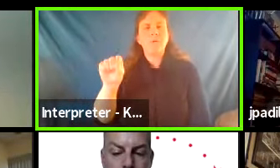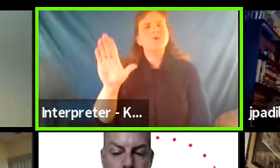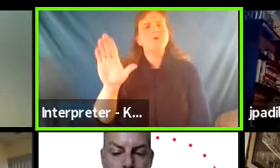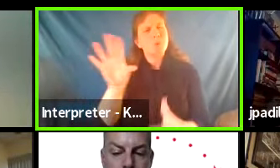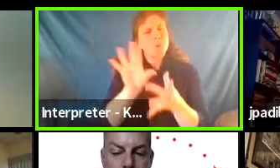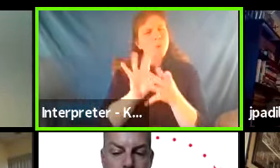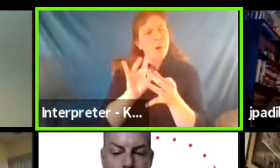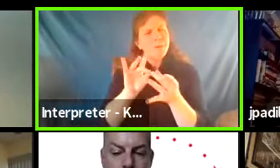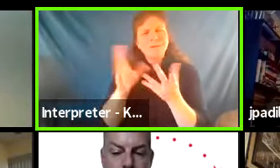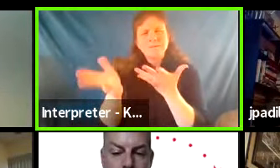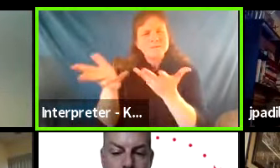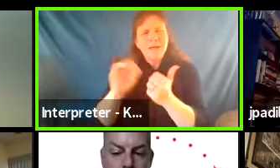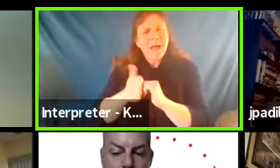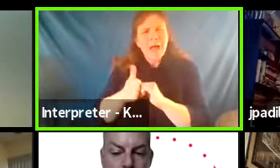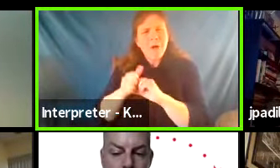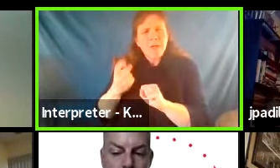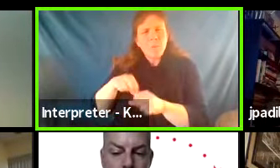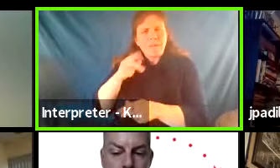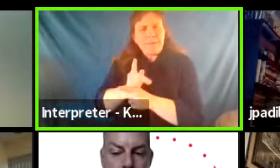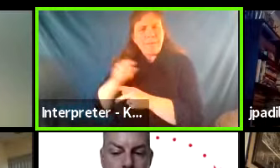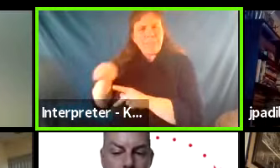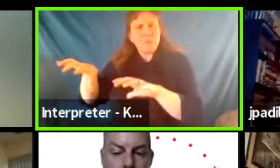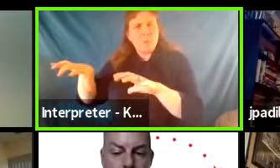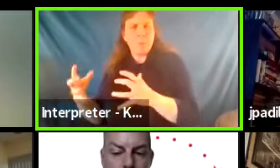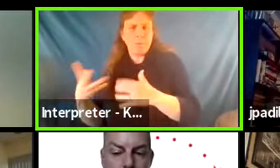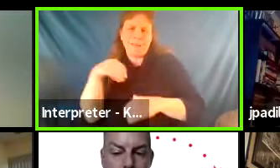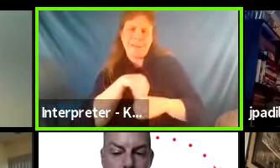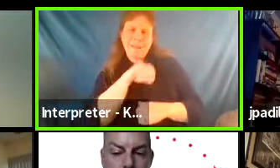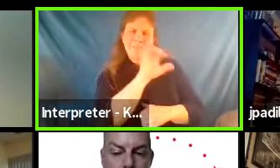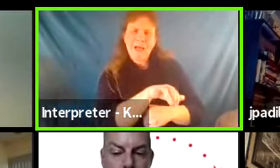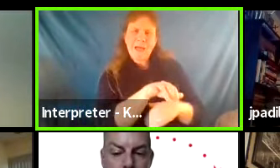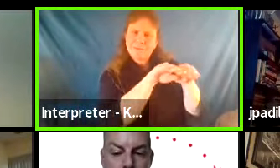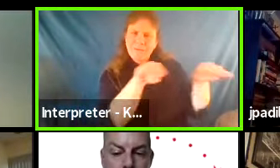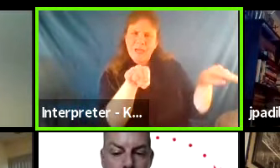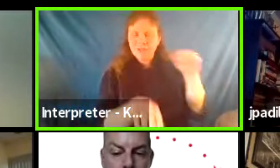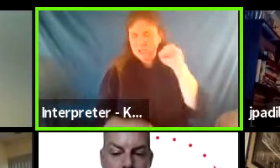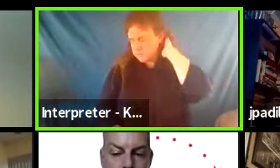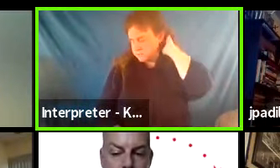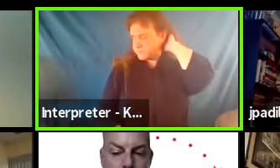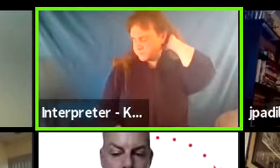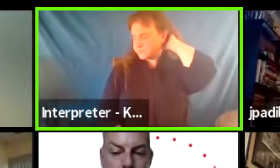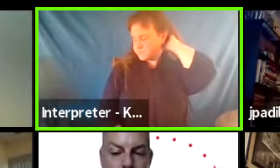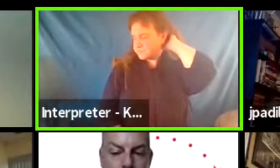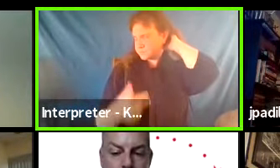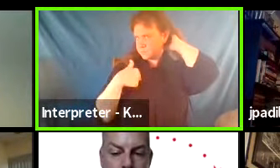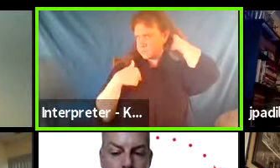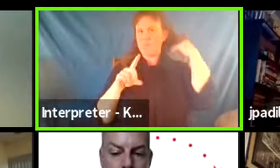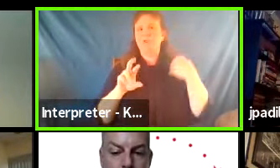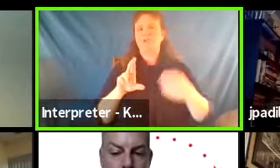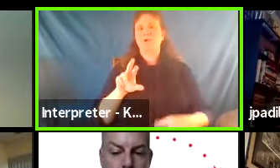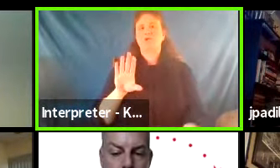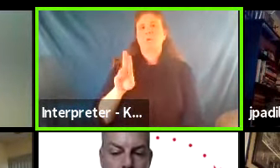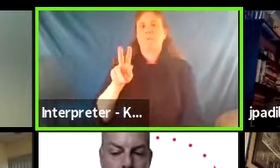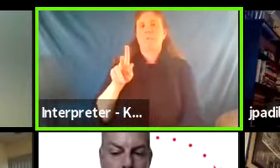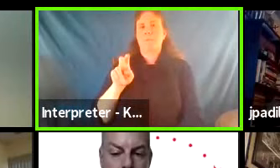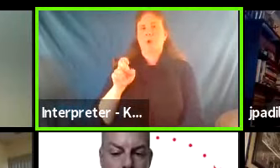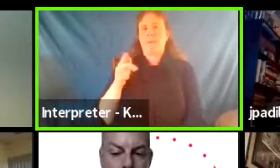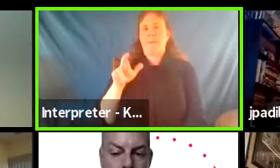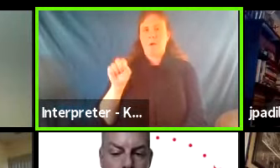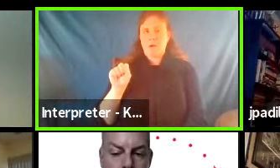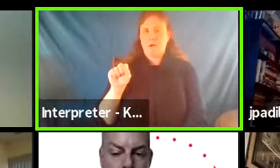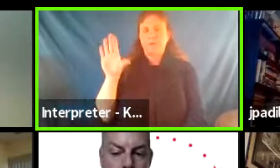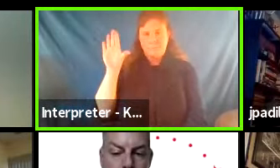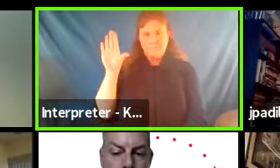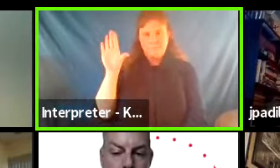those individuals within that category. I think that my question that I want to understand how people are